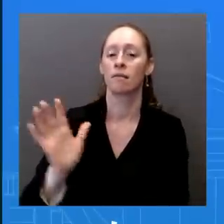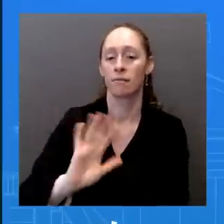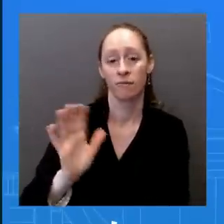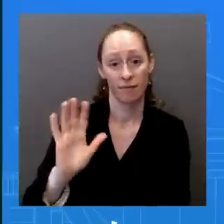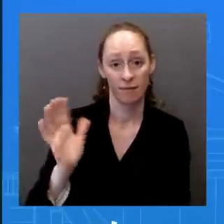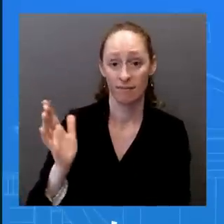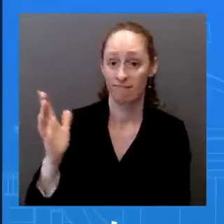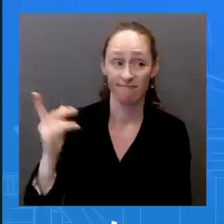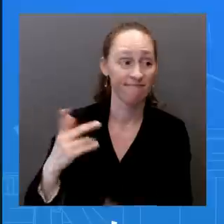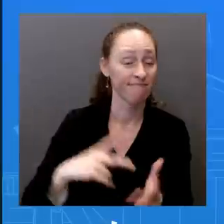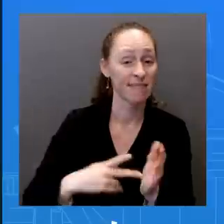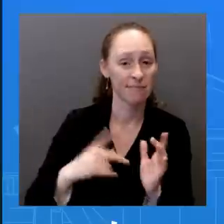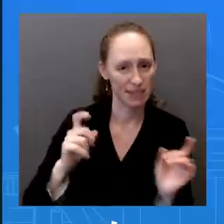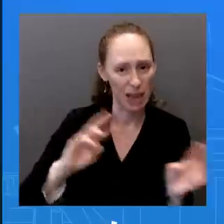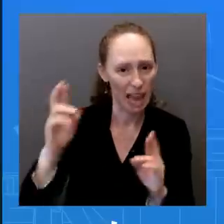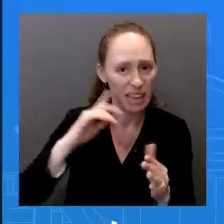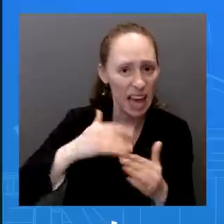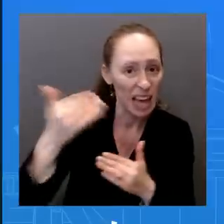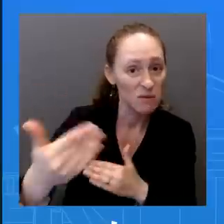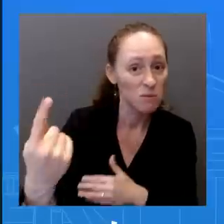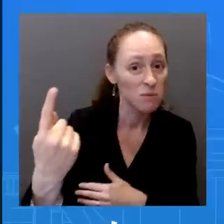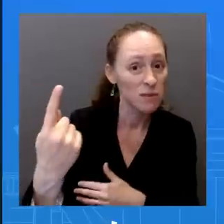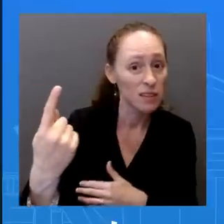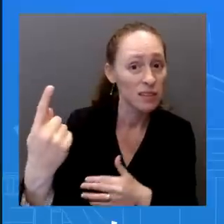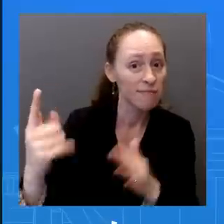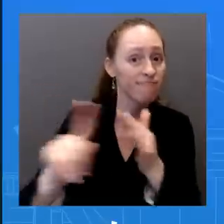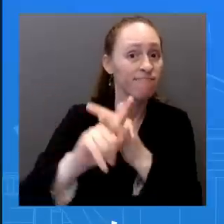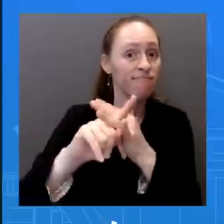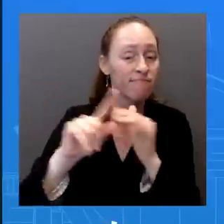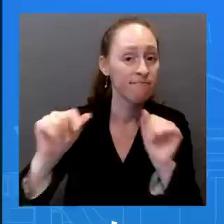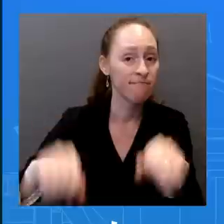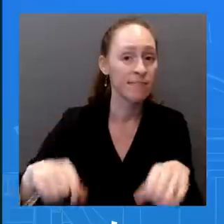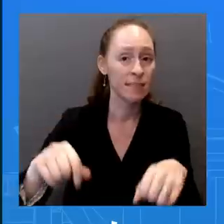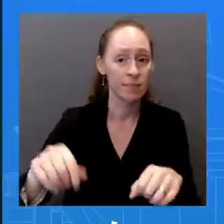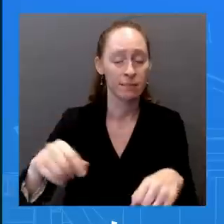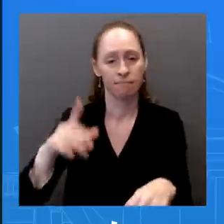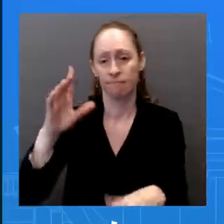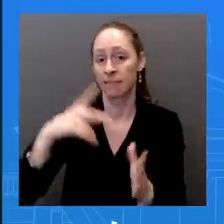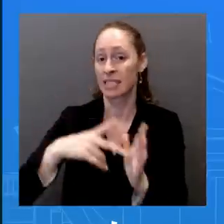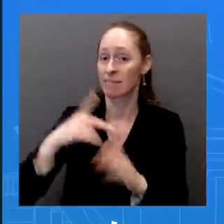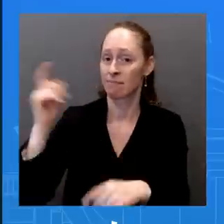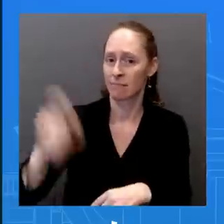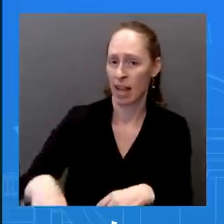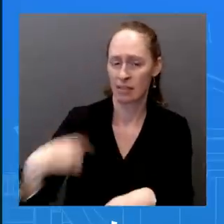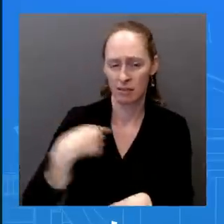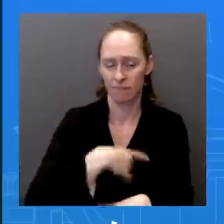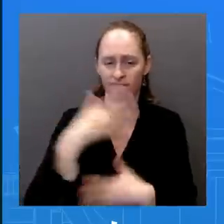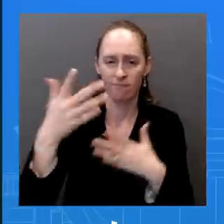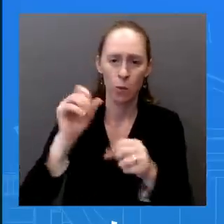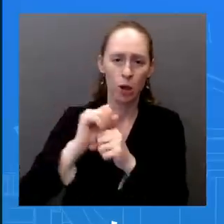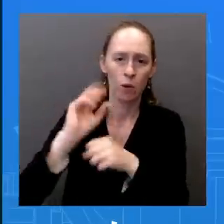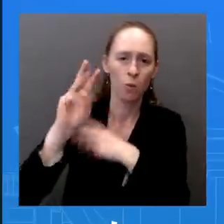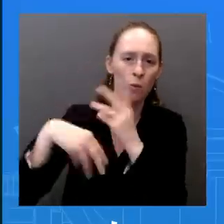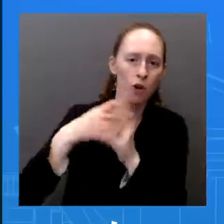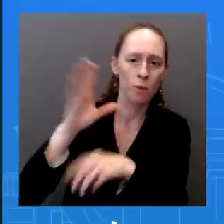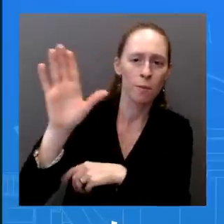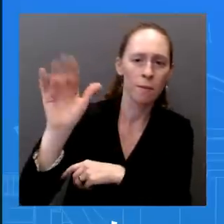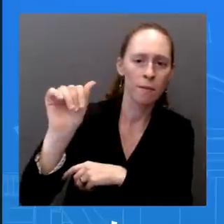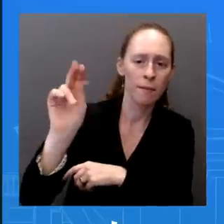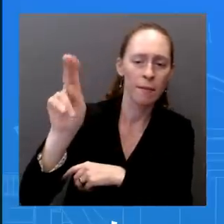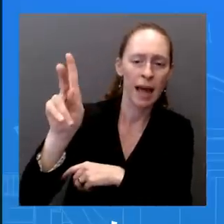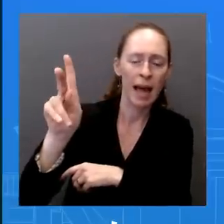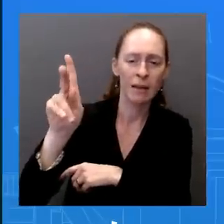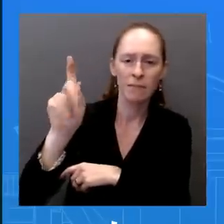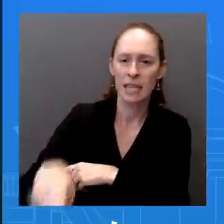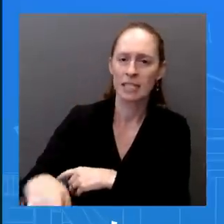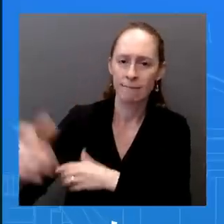up at the World Bank. It means making sure that we are more rapidly developing vaccine manufacturing capability in the rest of the world.